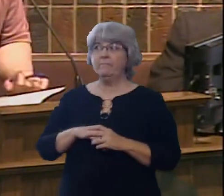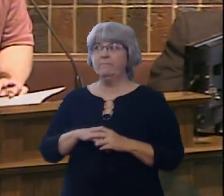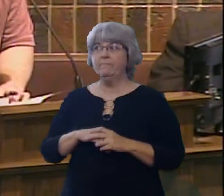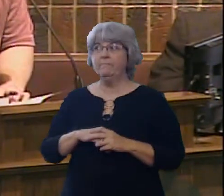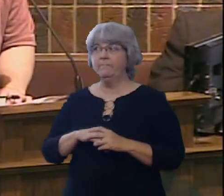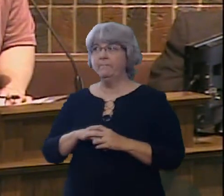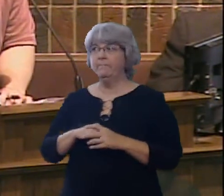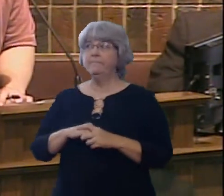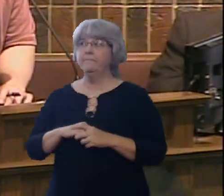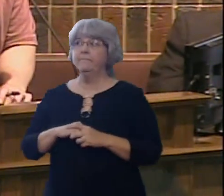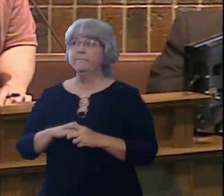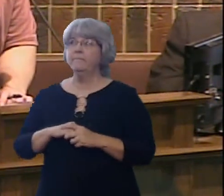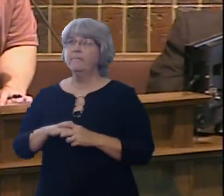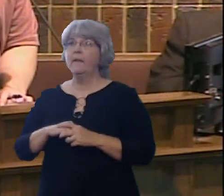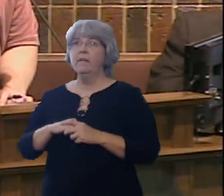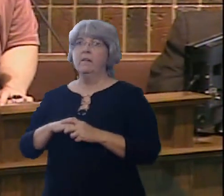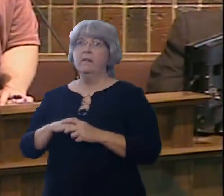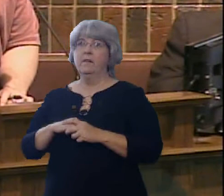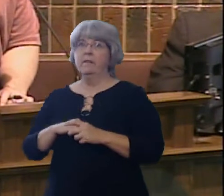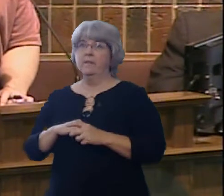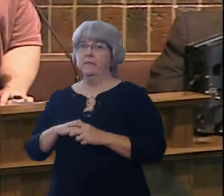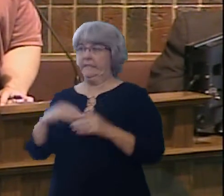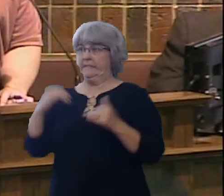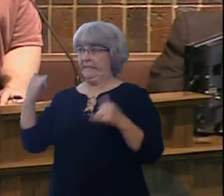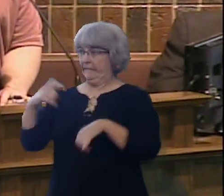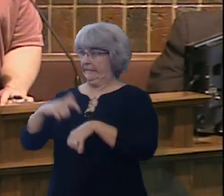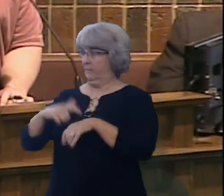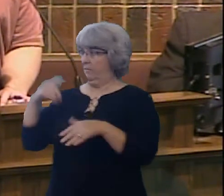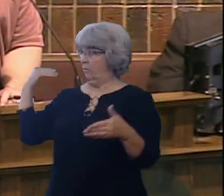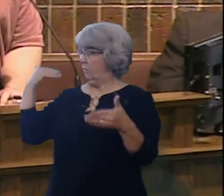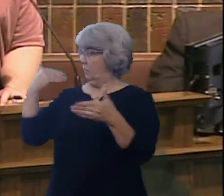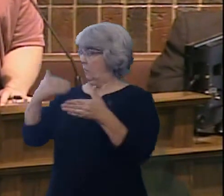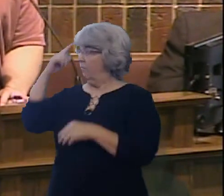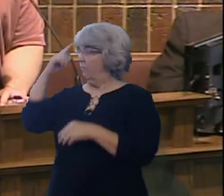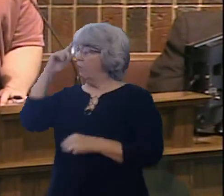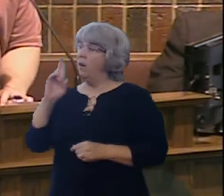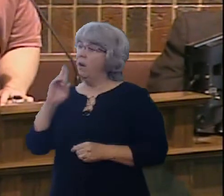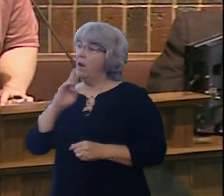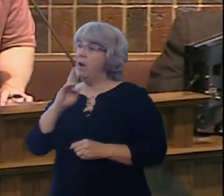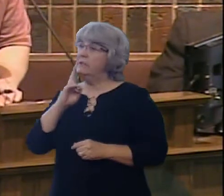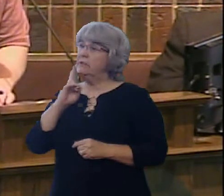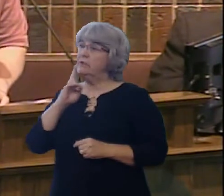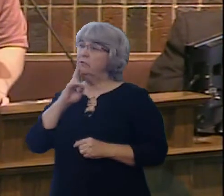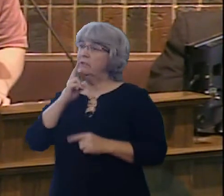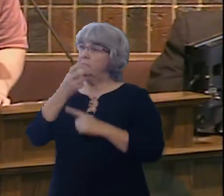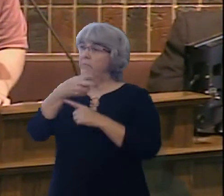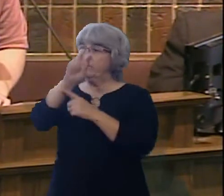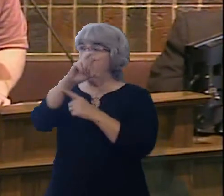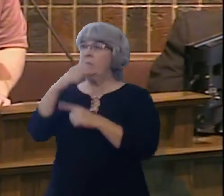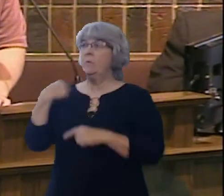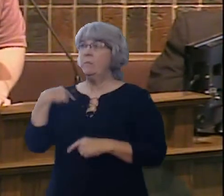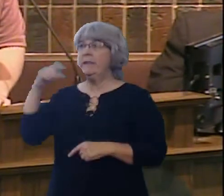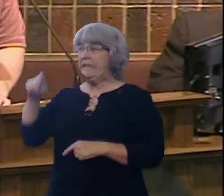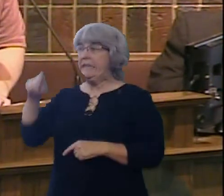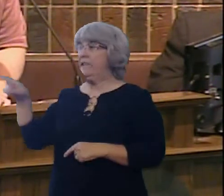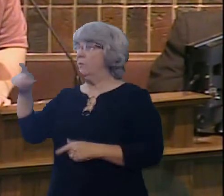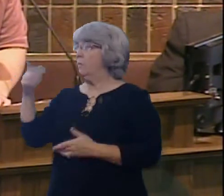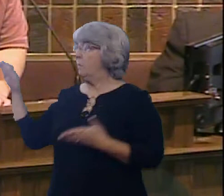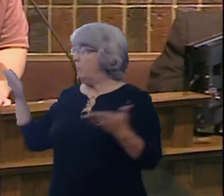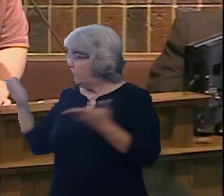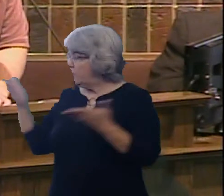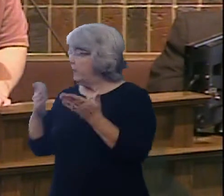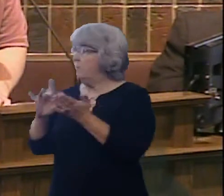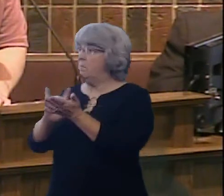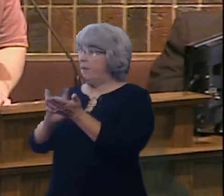about getting close to Honduras. Still have a need for medications and some clothing, so if you can